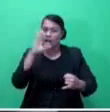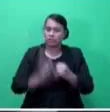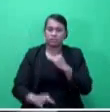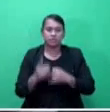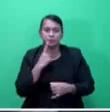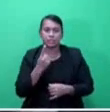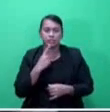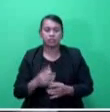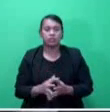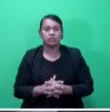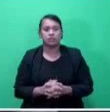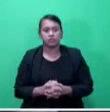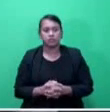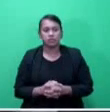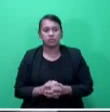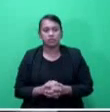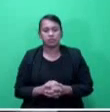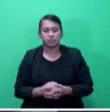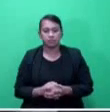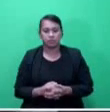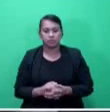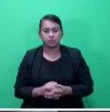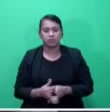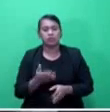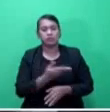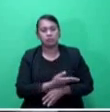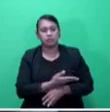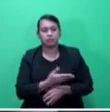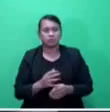the Honourable Bulletau. You have the floor.